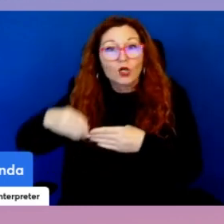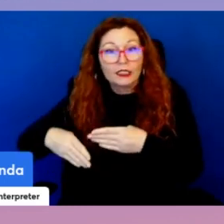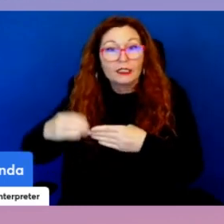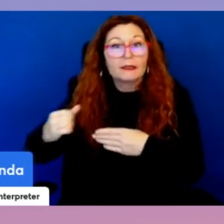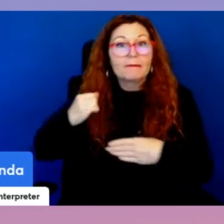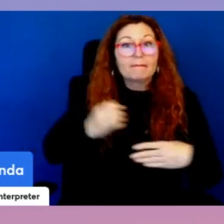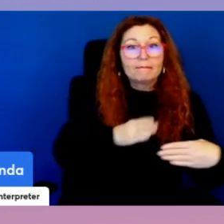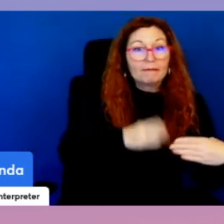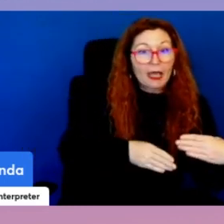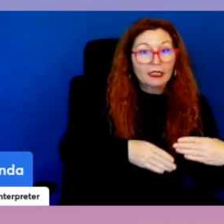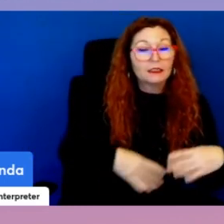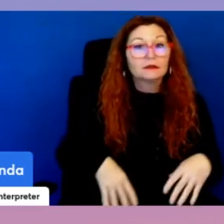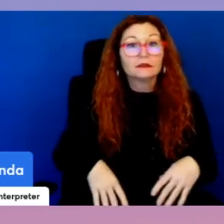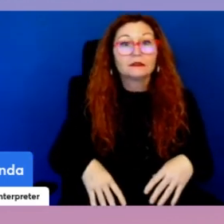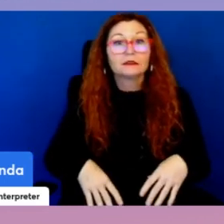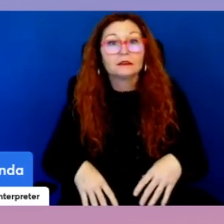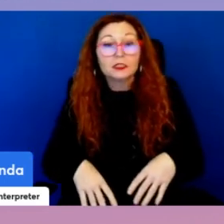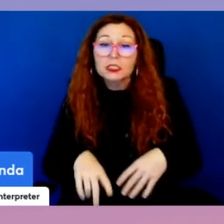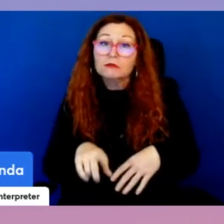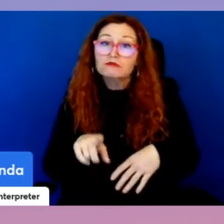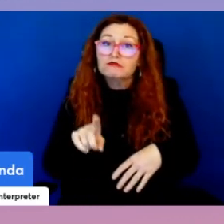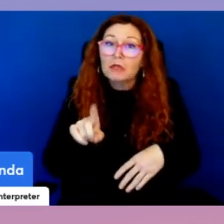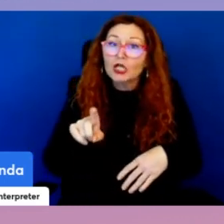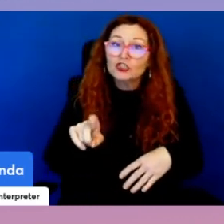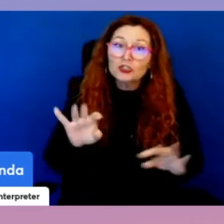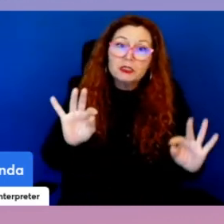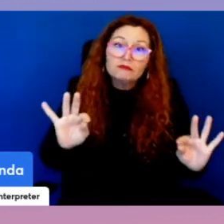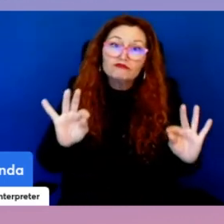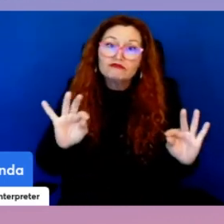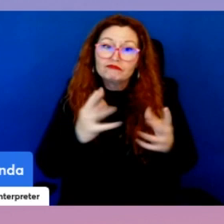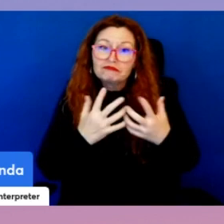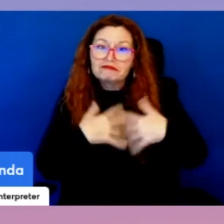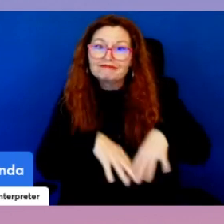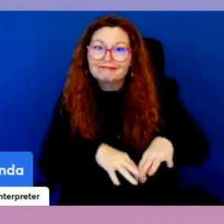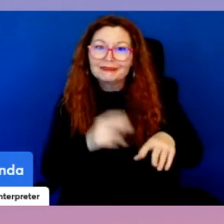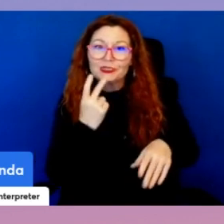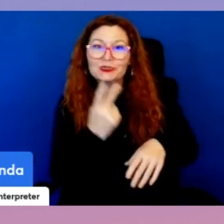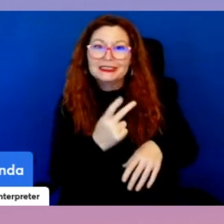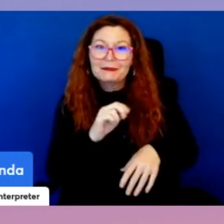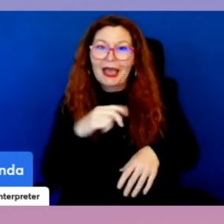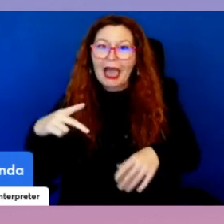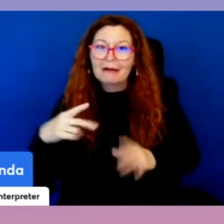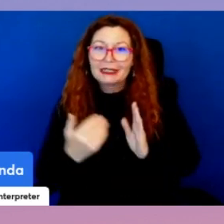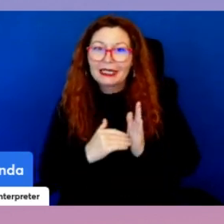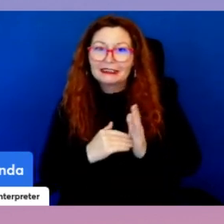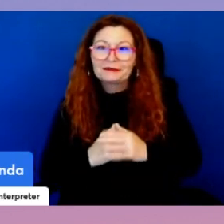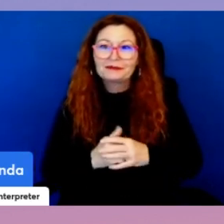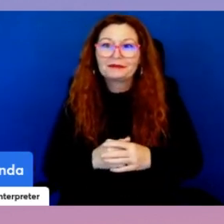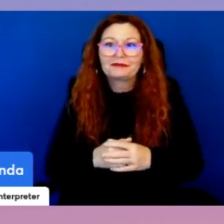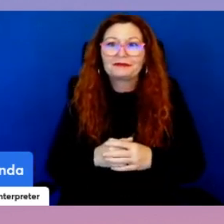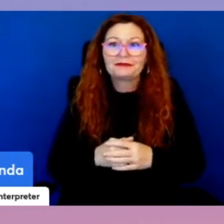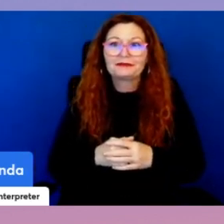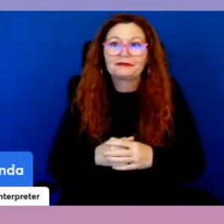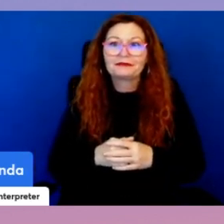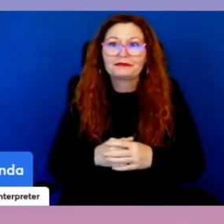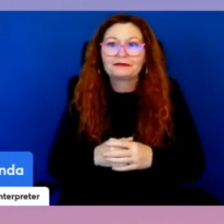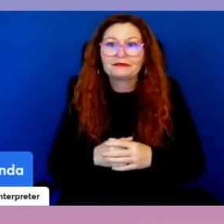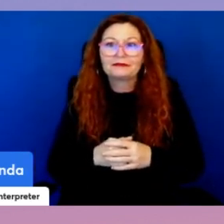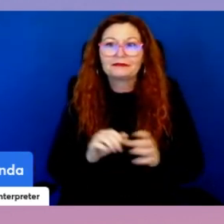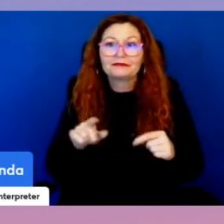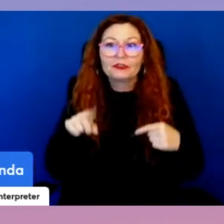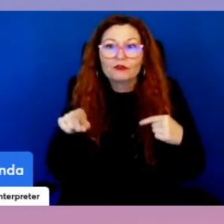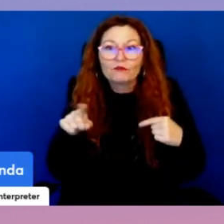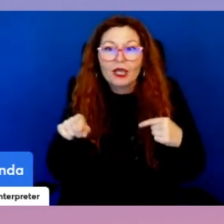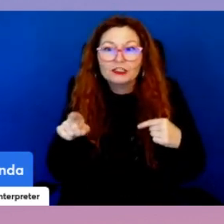end, I should be good to see my application once again. So if I refresh that, I see